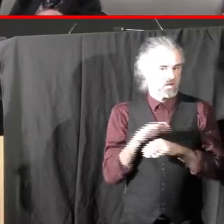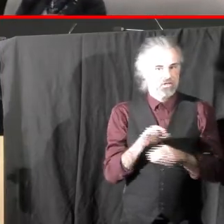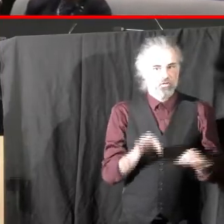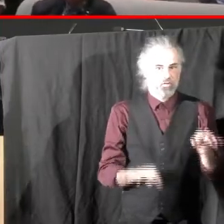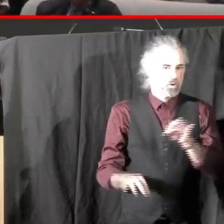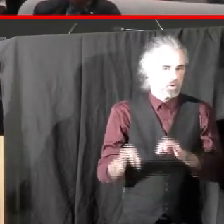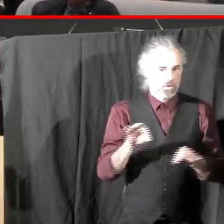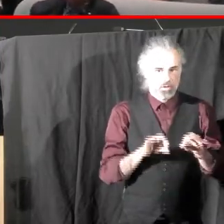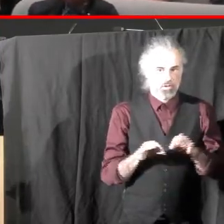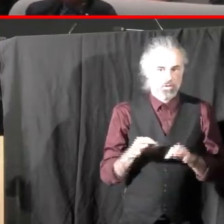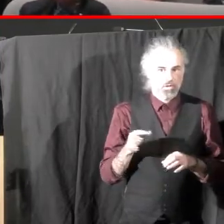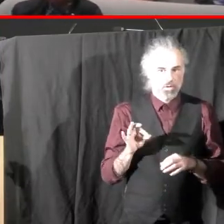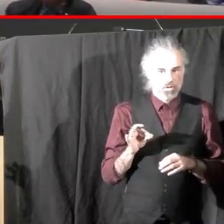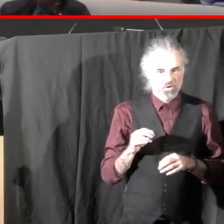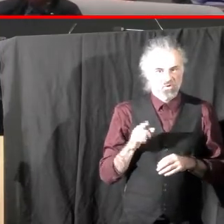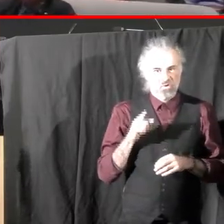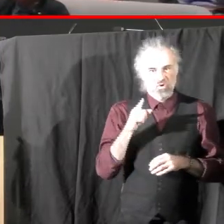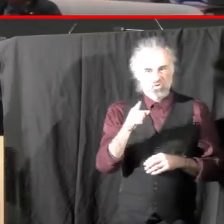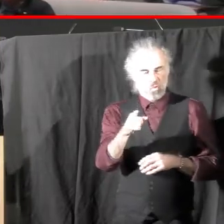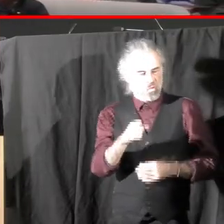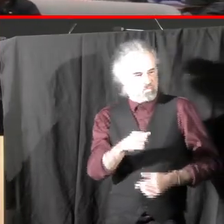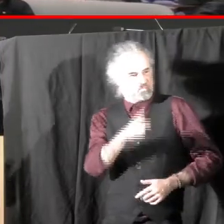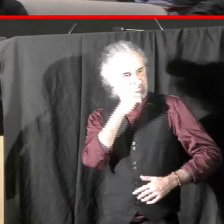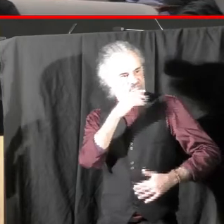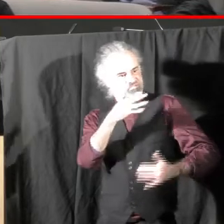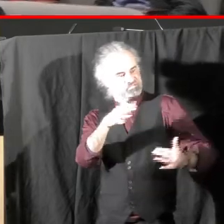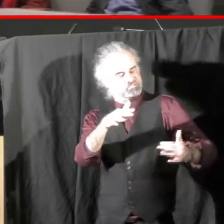about you keeping your tenure at the university.